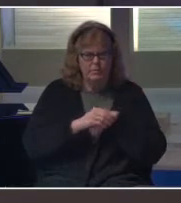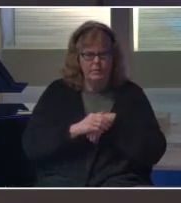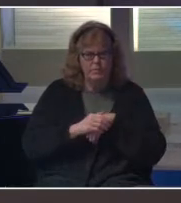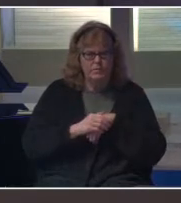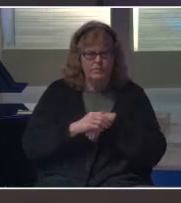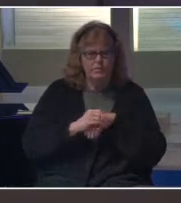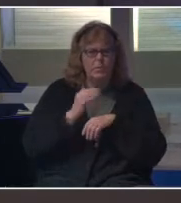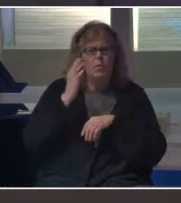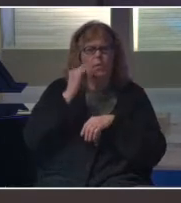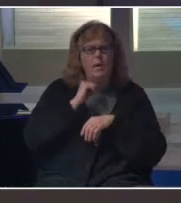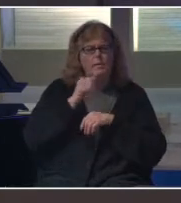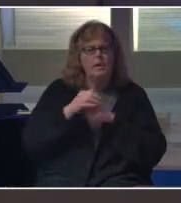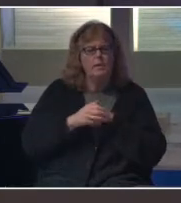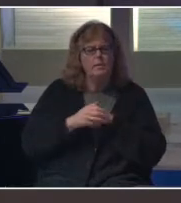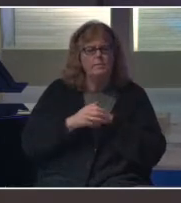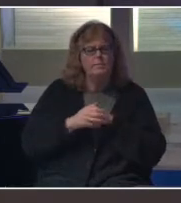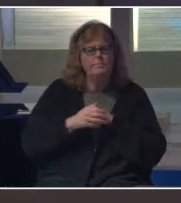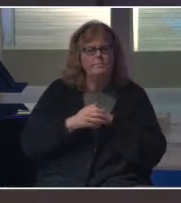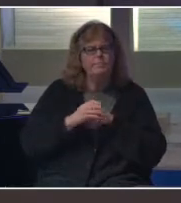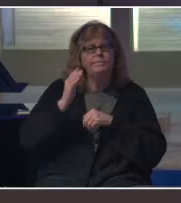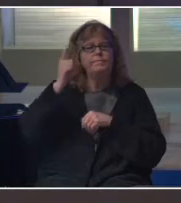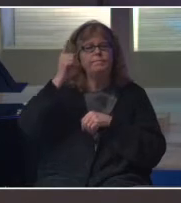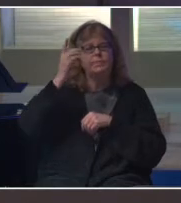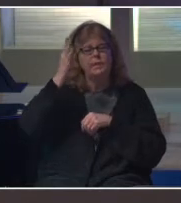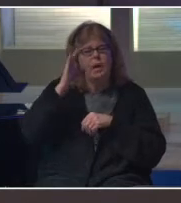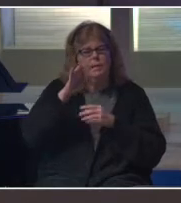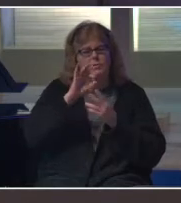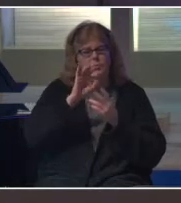not? Because God's choices